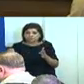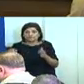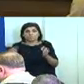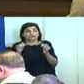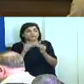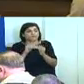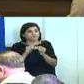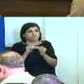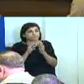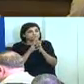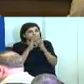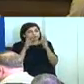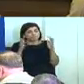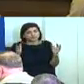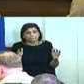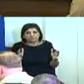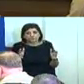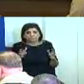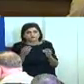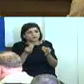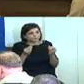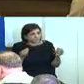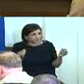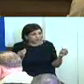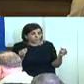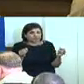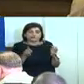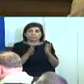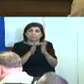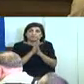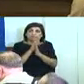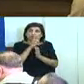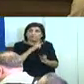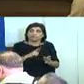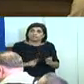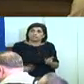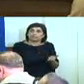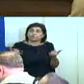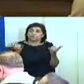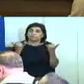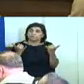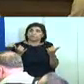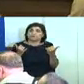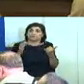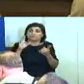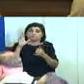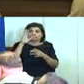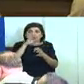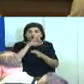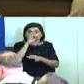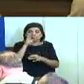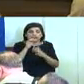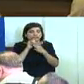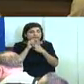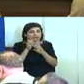soil. God, I ask, Lord, today that your Spirit guide